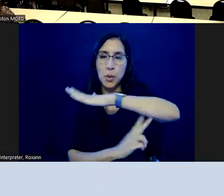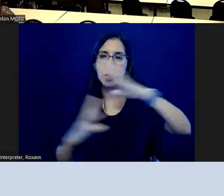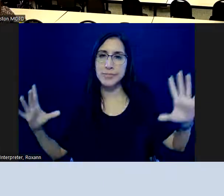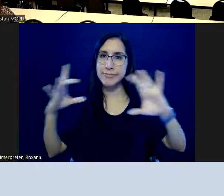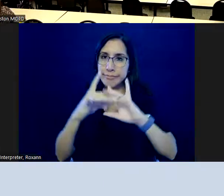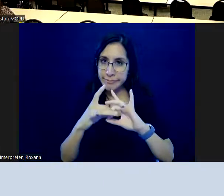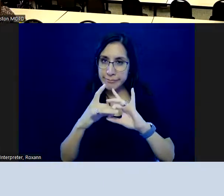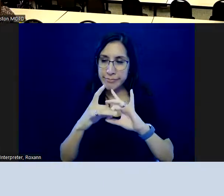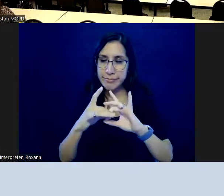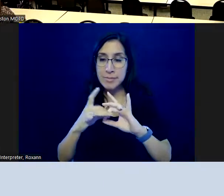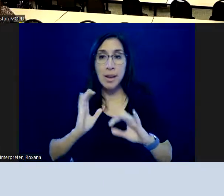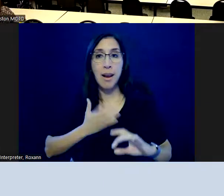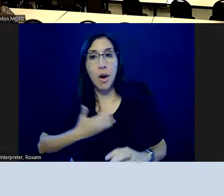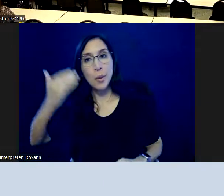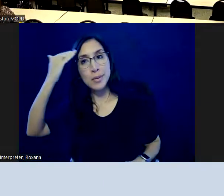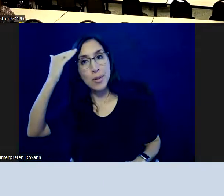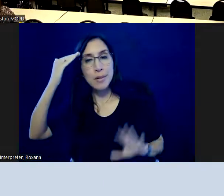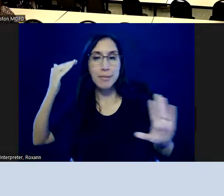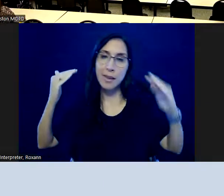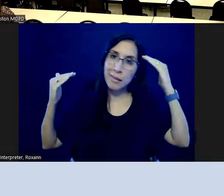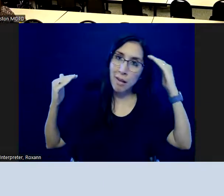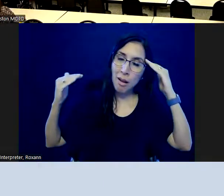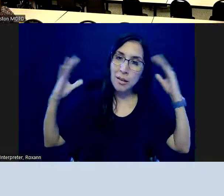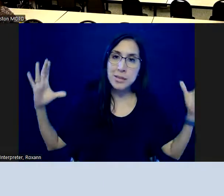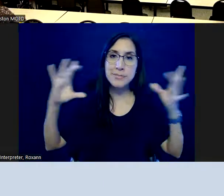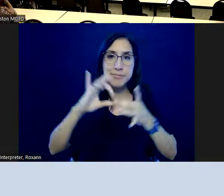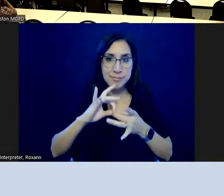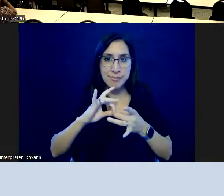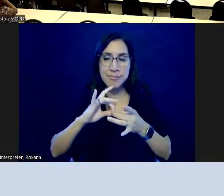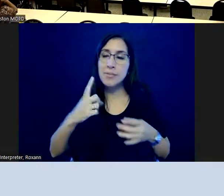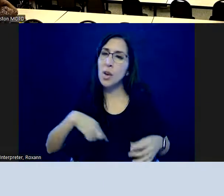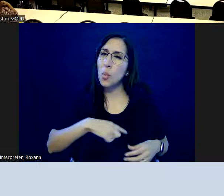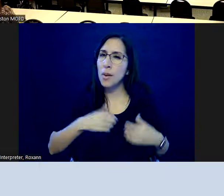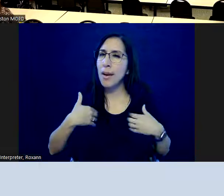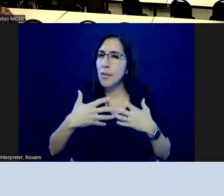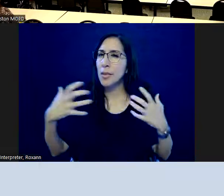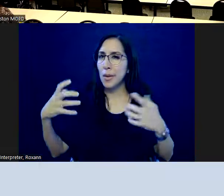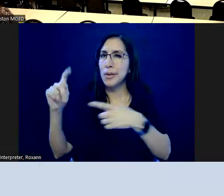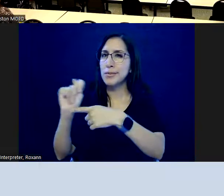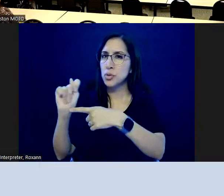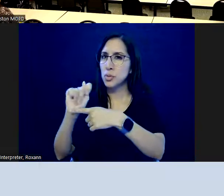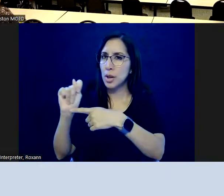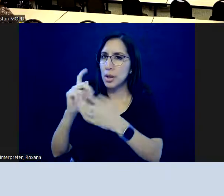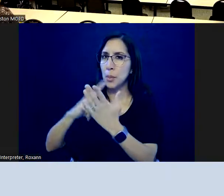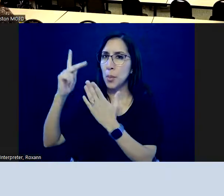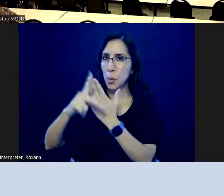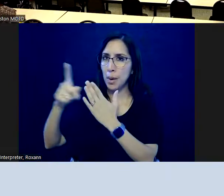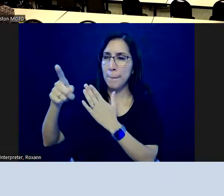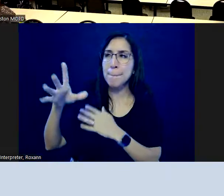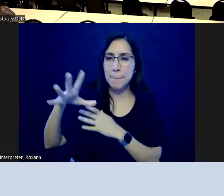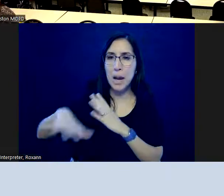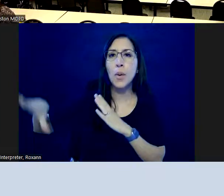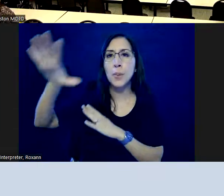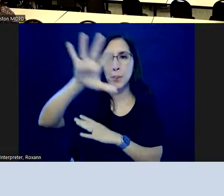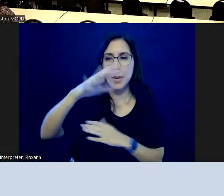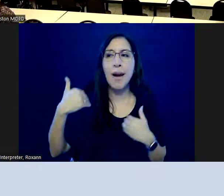alone. There are training programs out there, and we're getting more. We're getting more organizations, companies, they